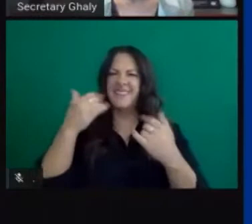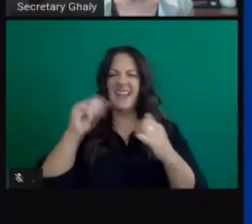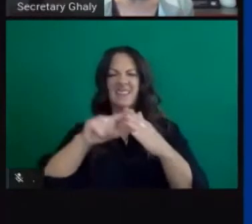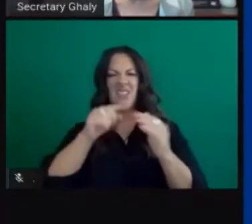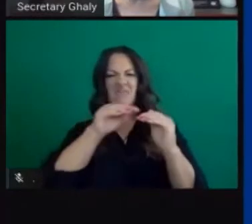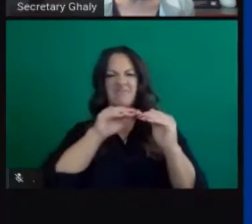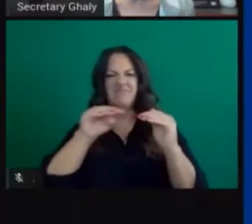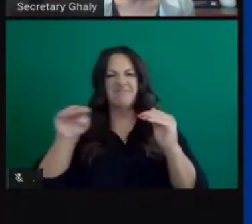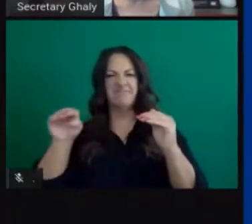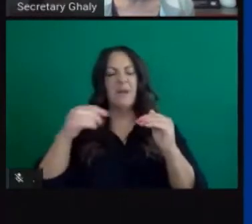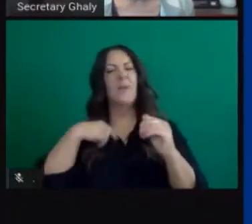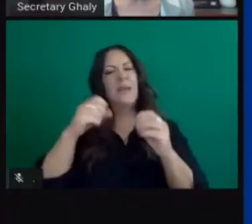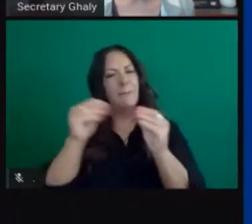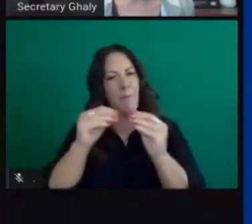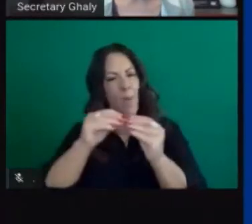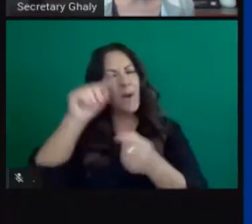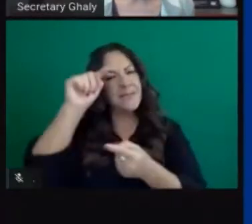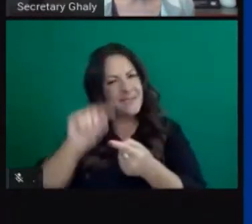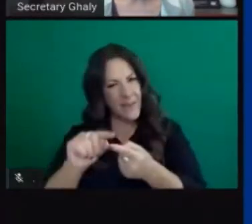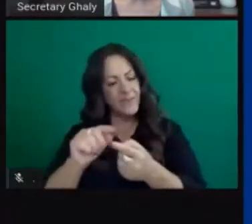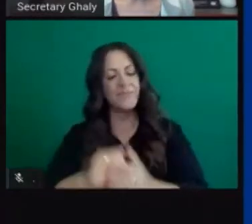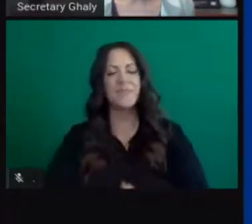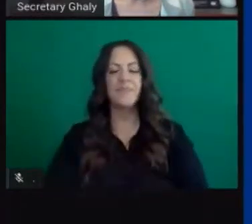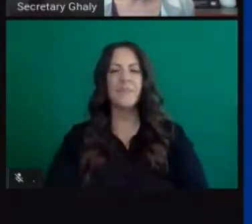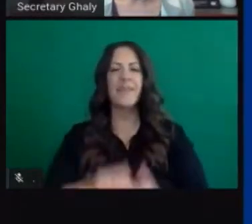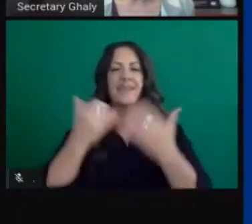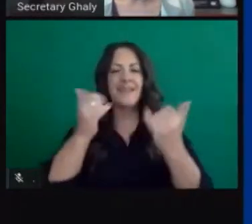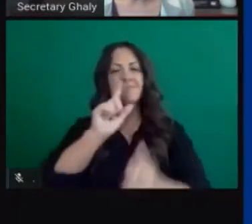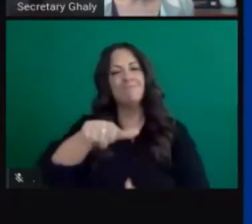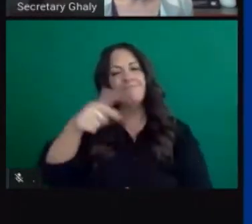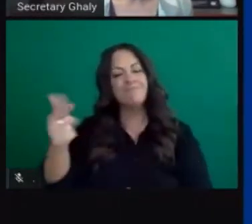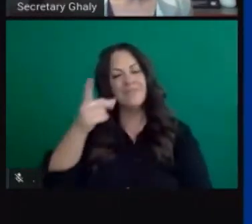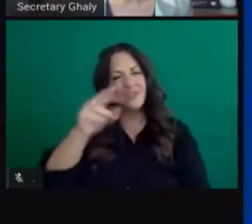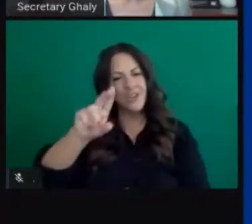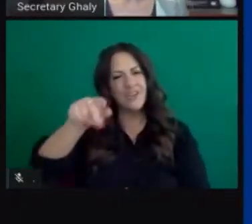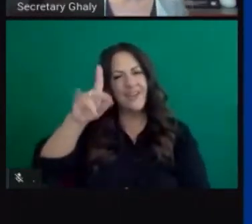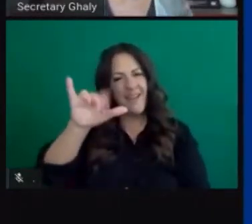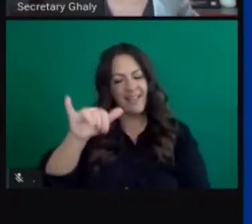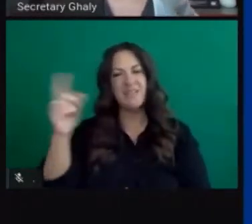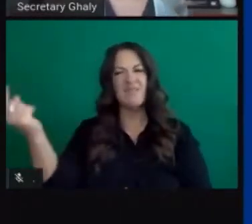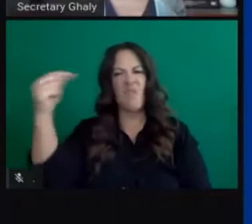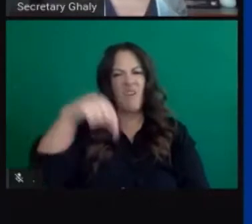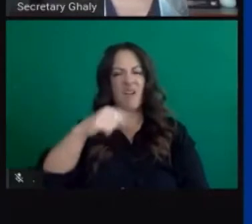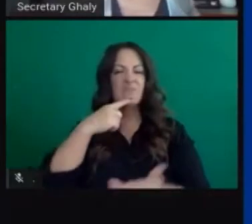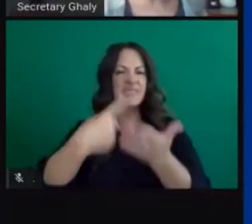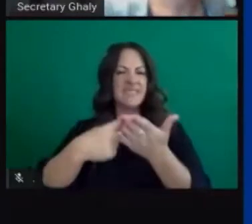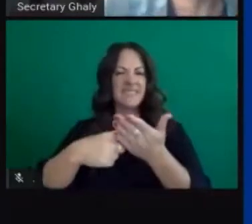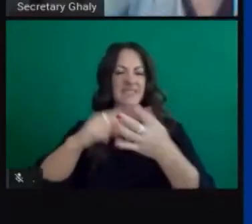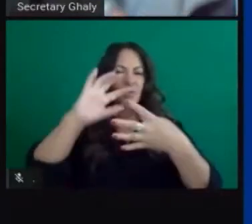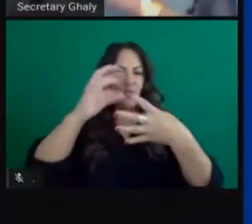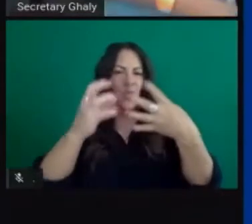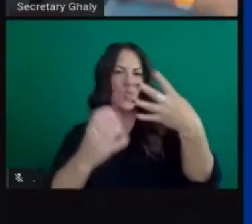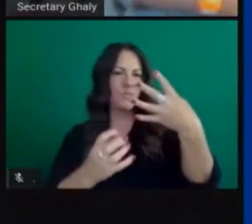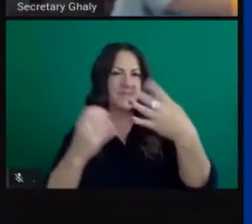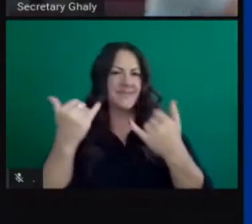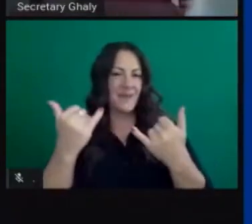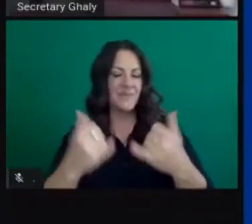other interventions. So with that, I will turn it back over to Secretary Ghaly to discuss the tiers.